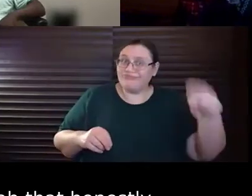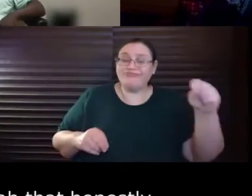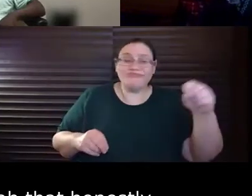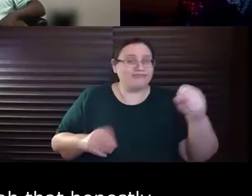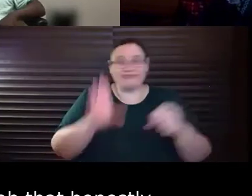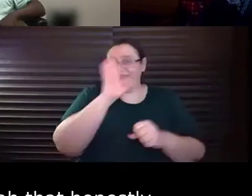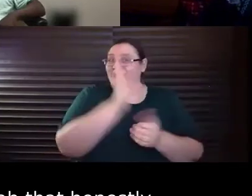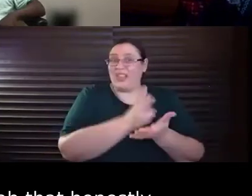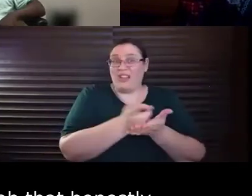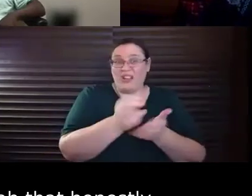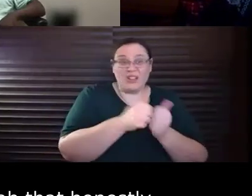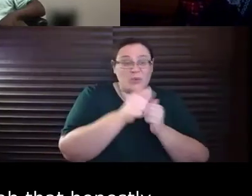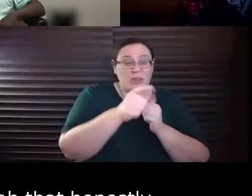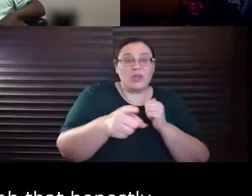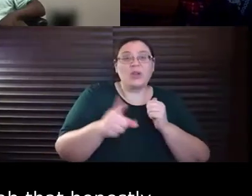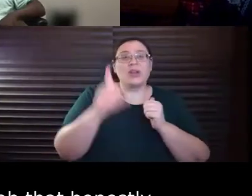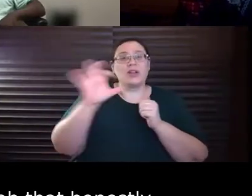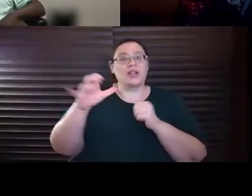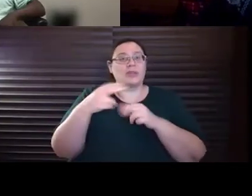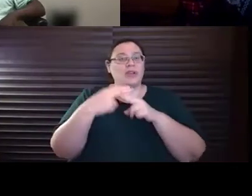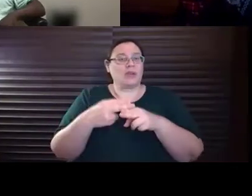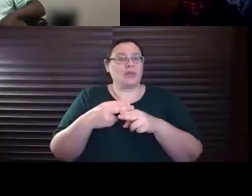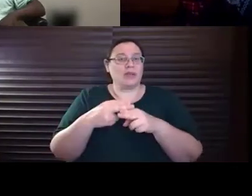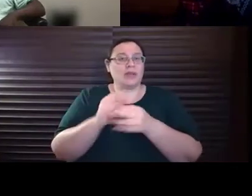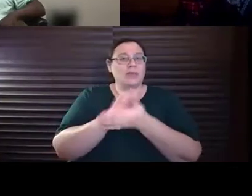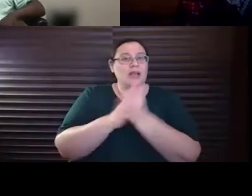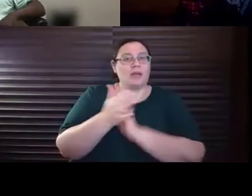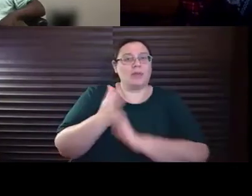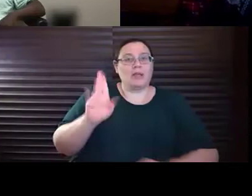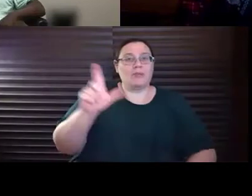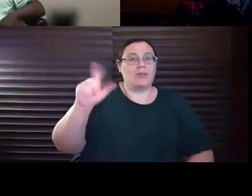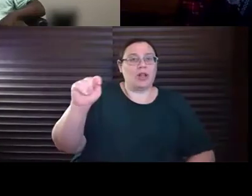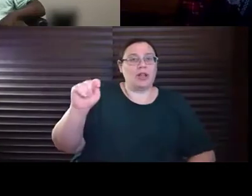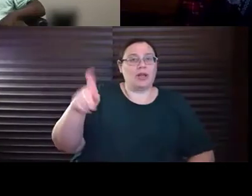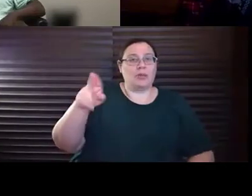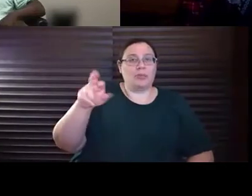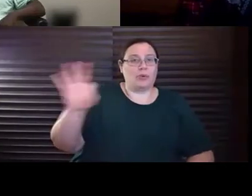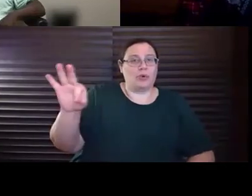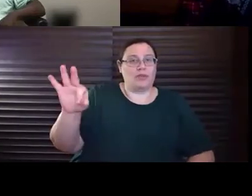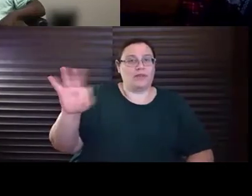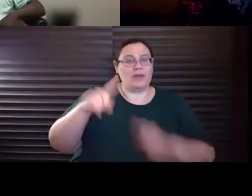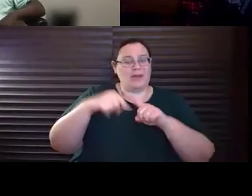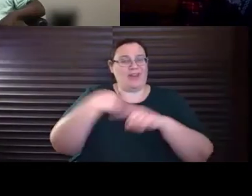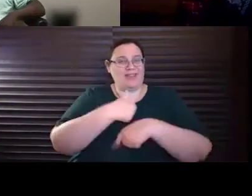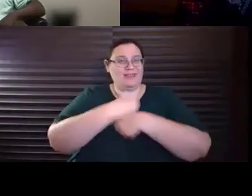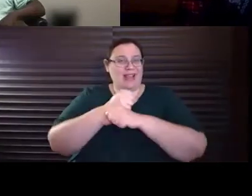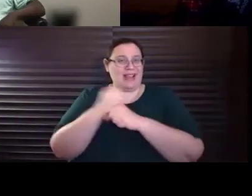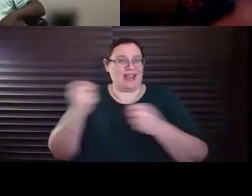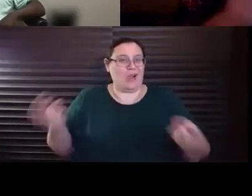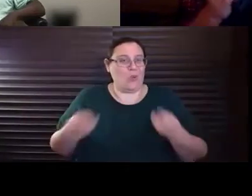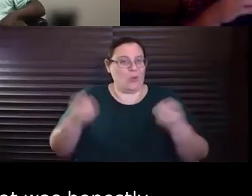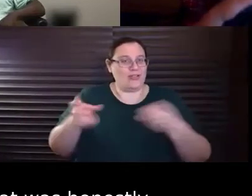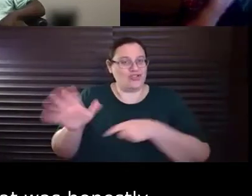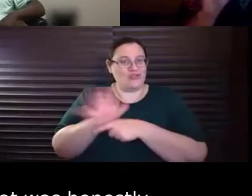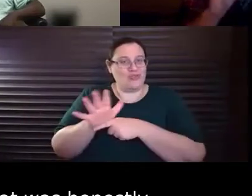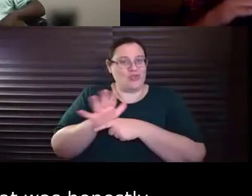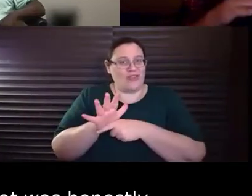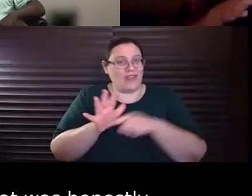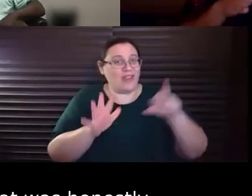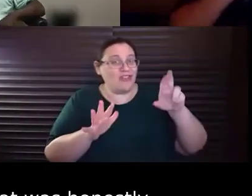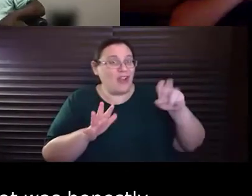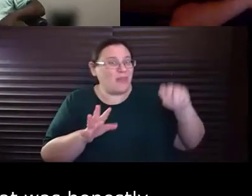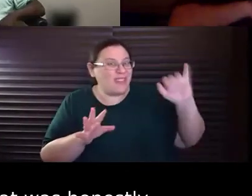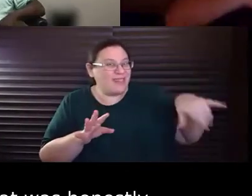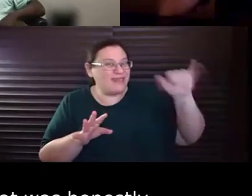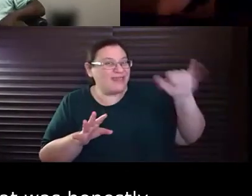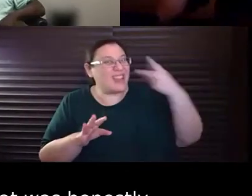was a documentary called Becoming Bulletproof, which was about us making a Western. And yeah, I saw that. Yeah, and that was honestly, in a lot of